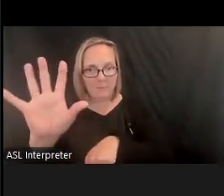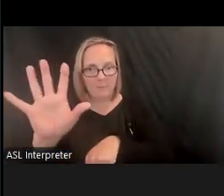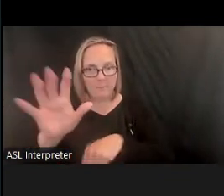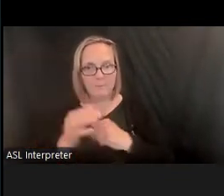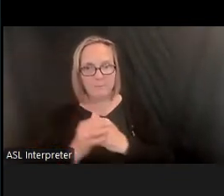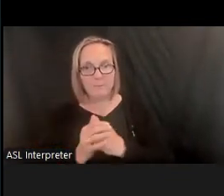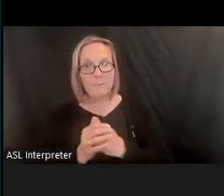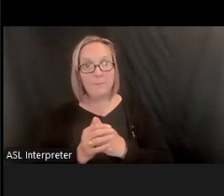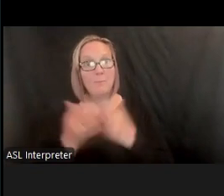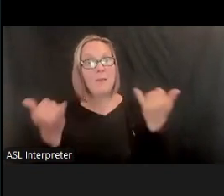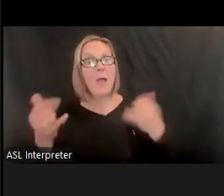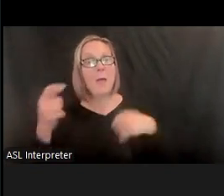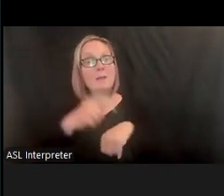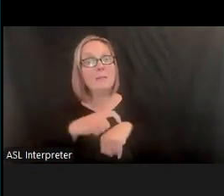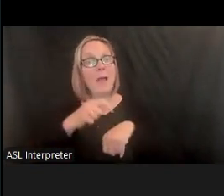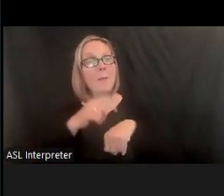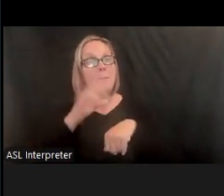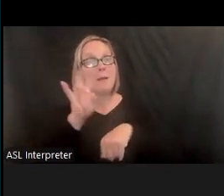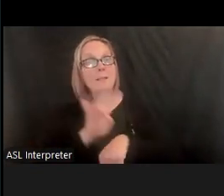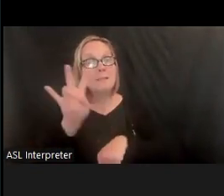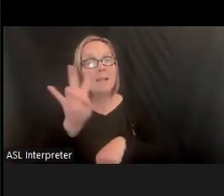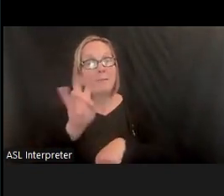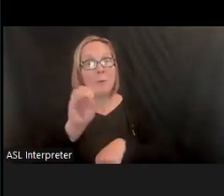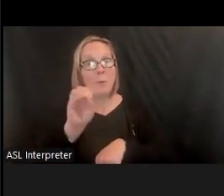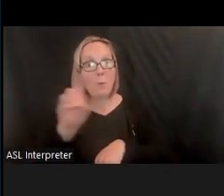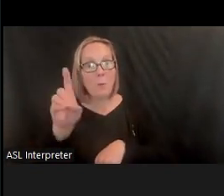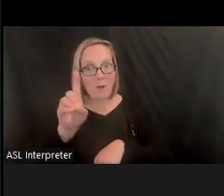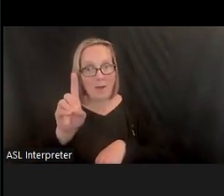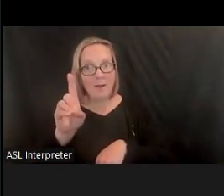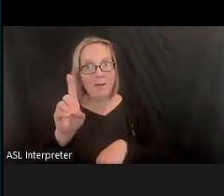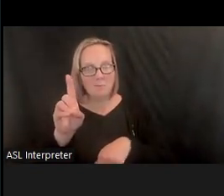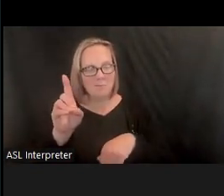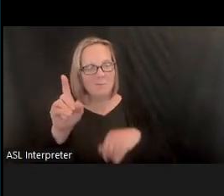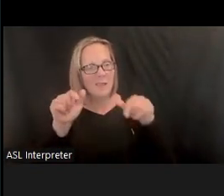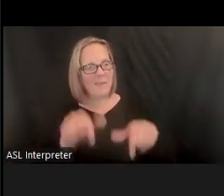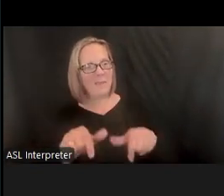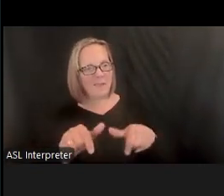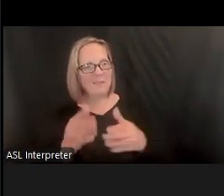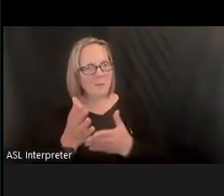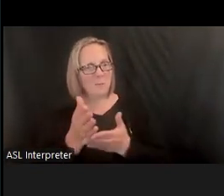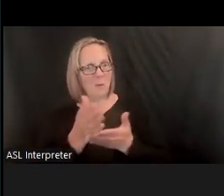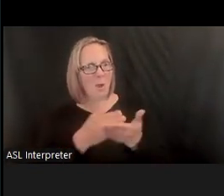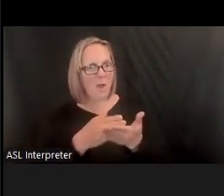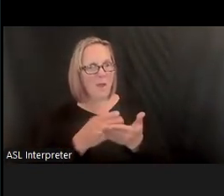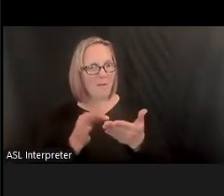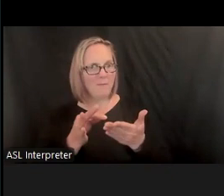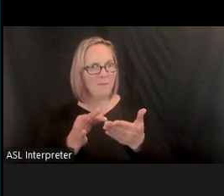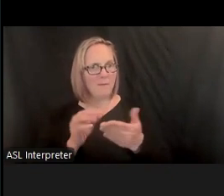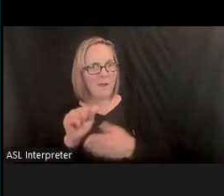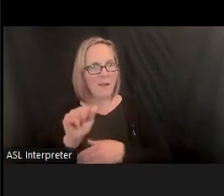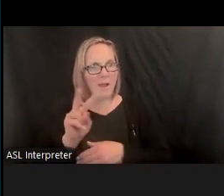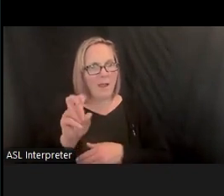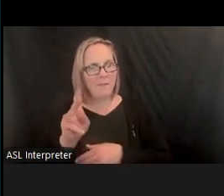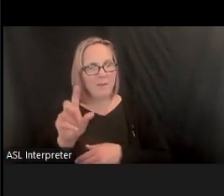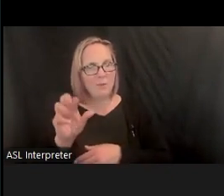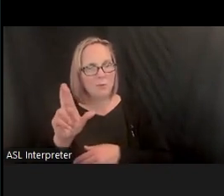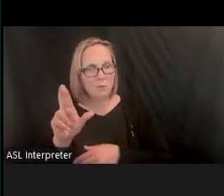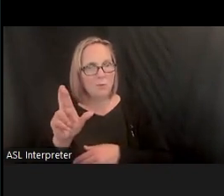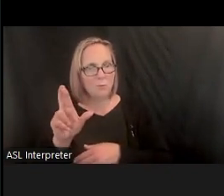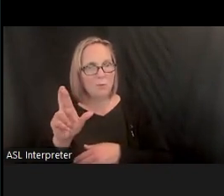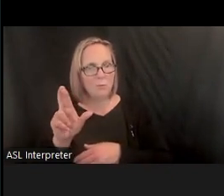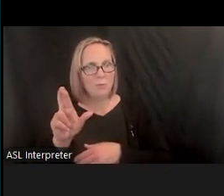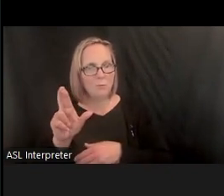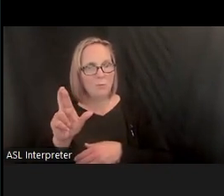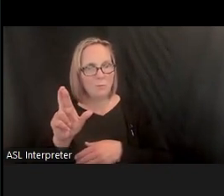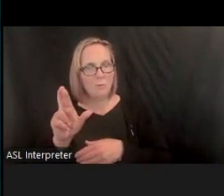The time right now is 7:01. Therefore, I declare this part of the Avenir project